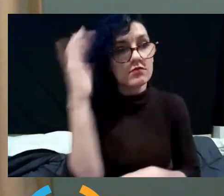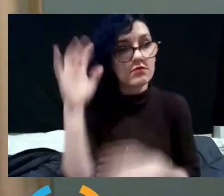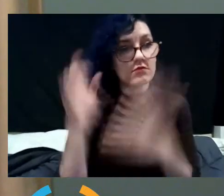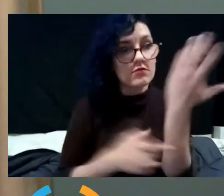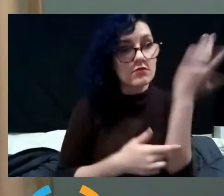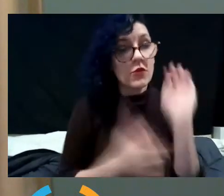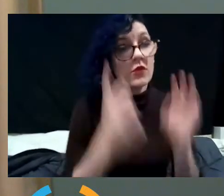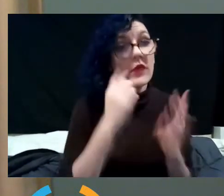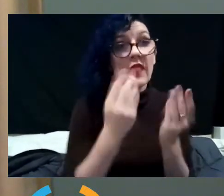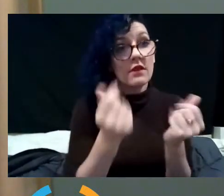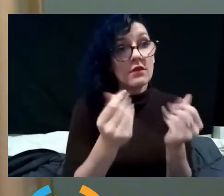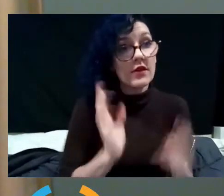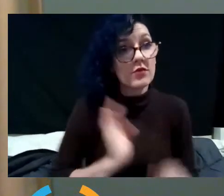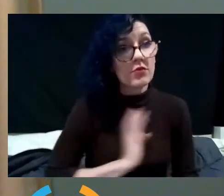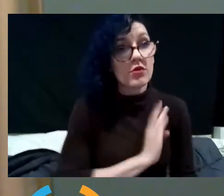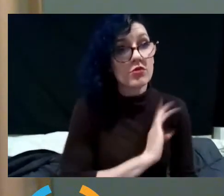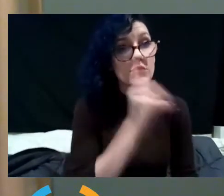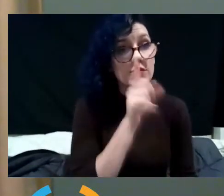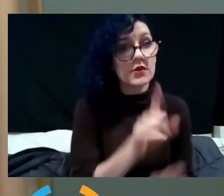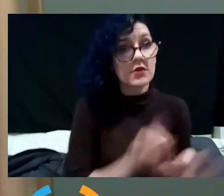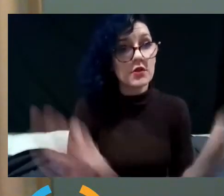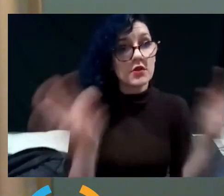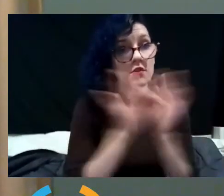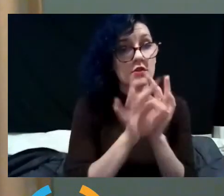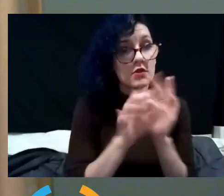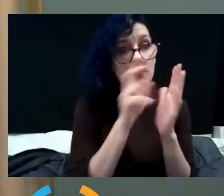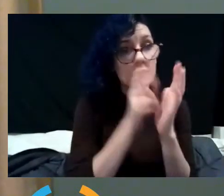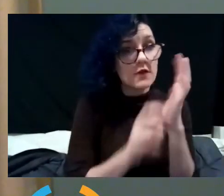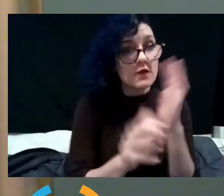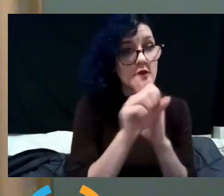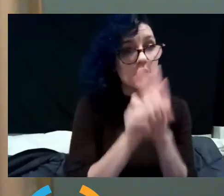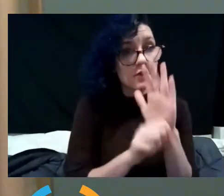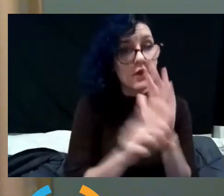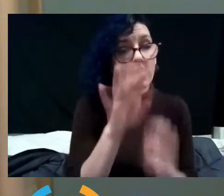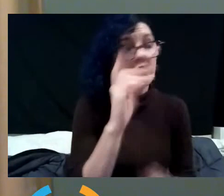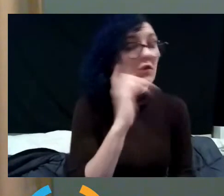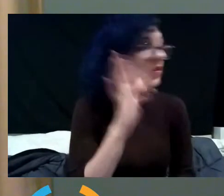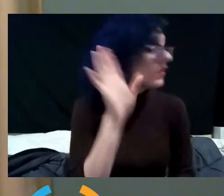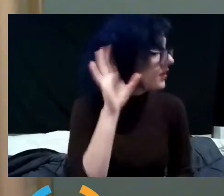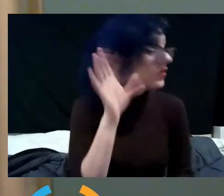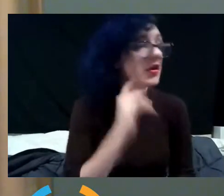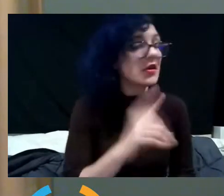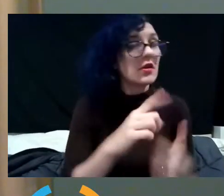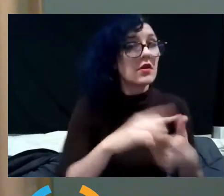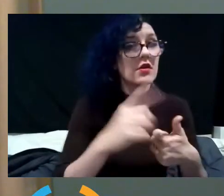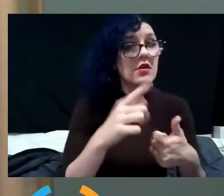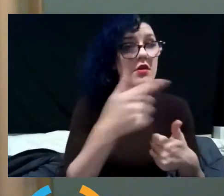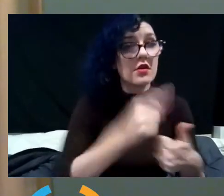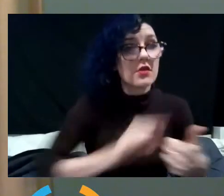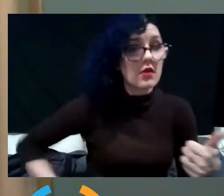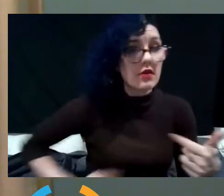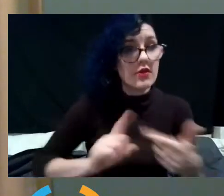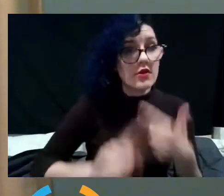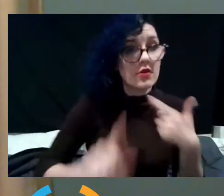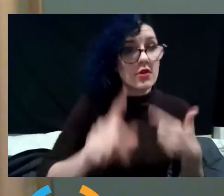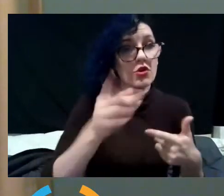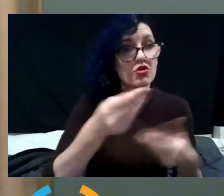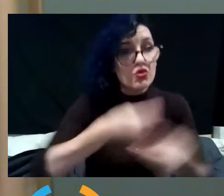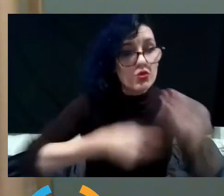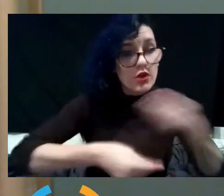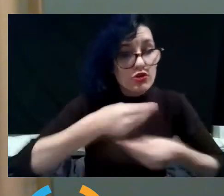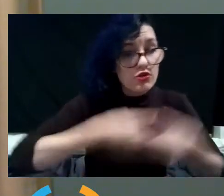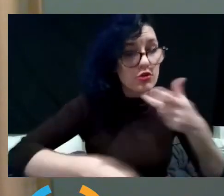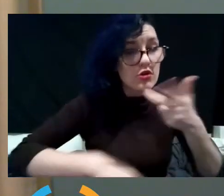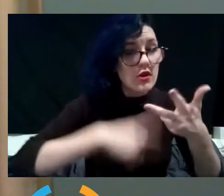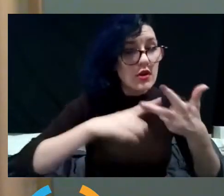your listeners, it is the governor and the treasurer and the Secretary of State who sit on the State Land Board. And it's actually a constitutional office or a